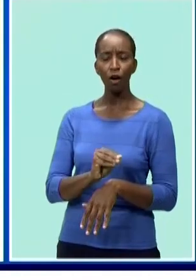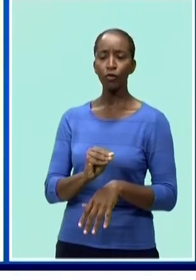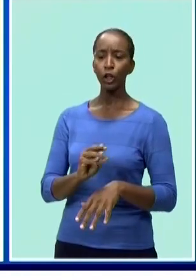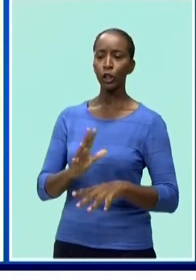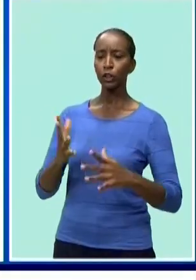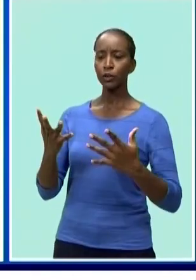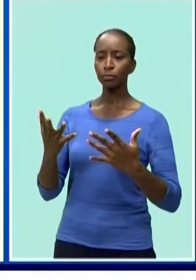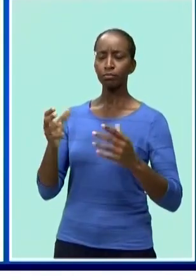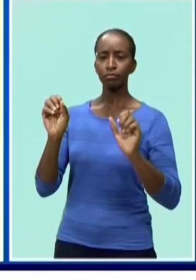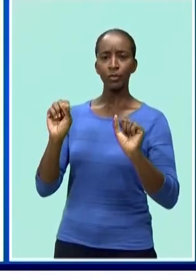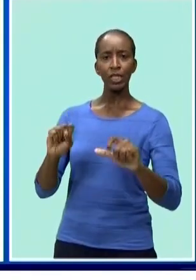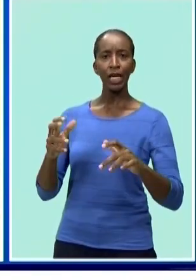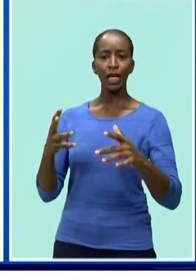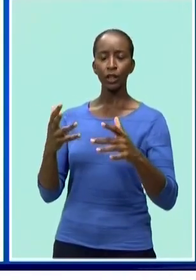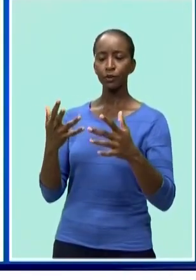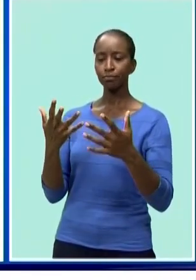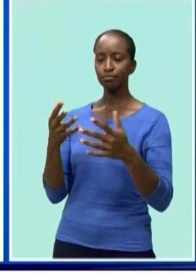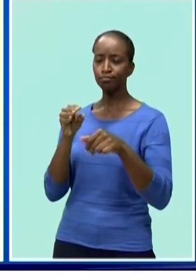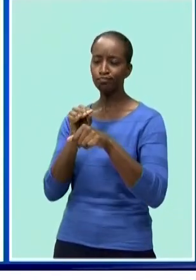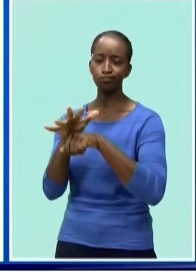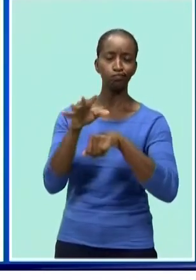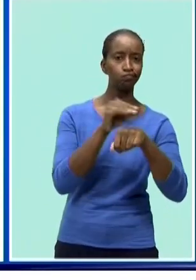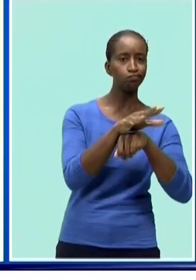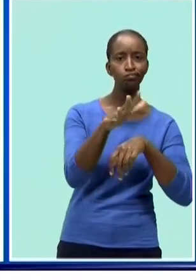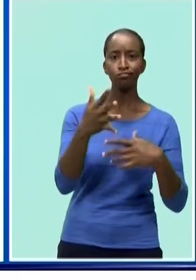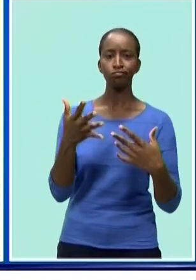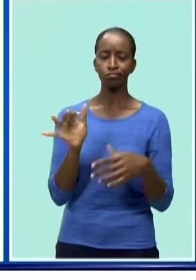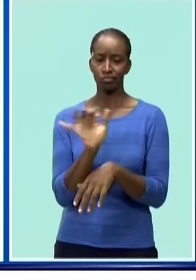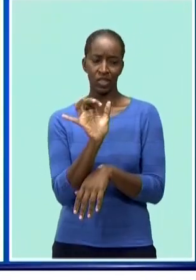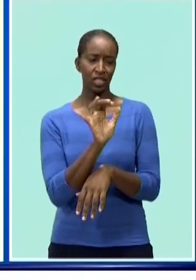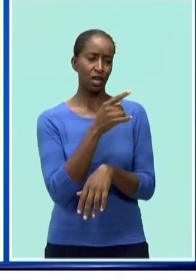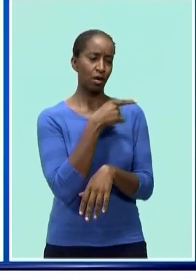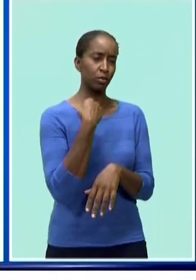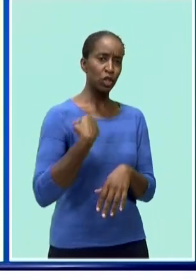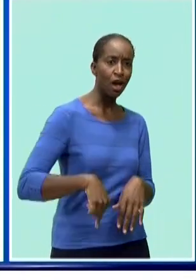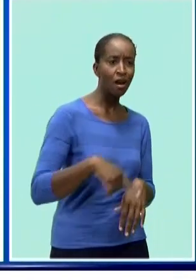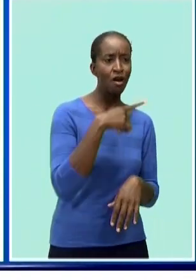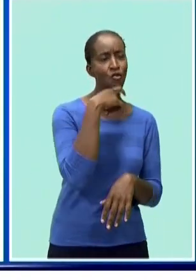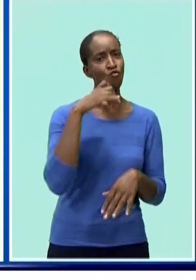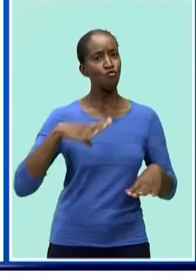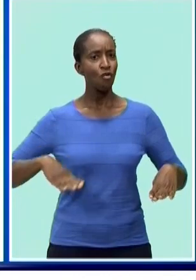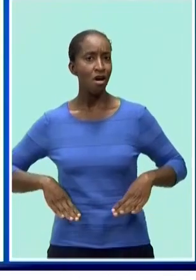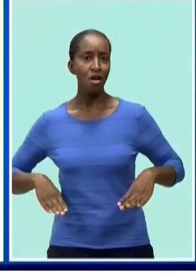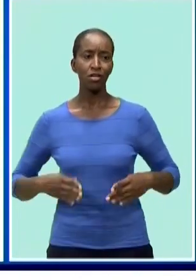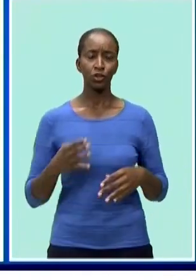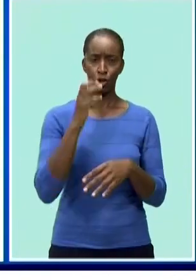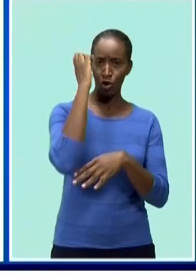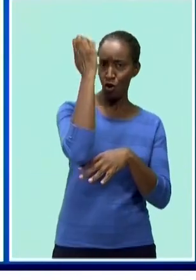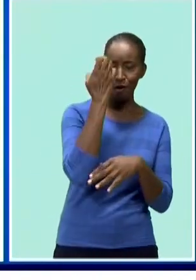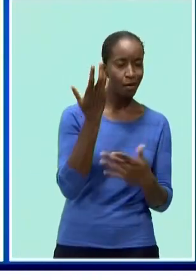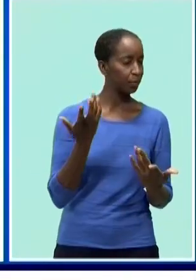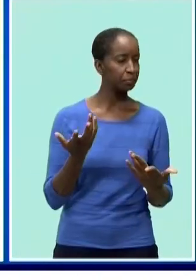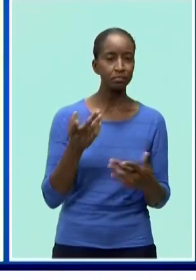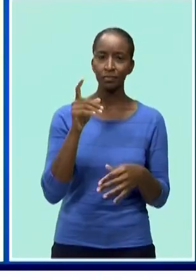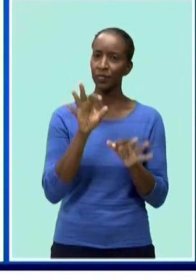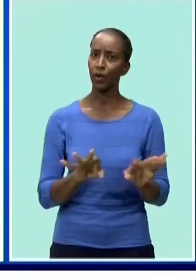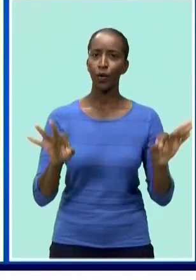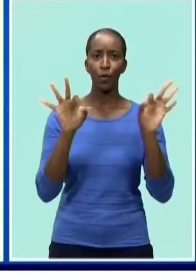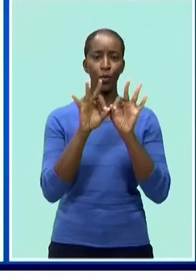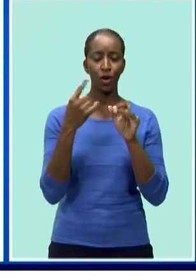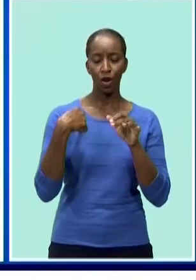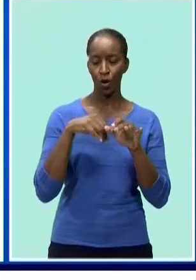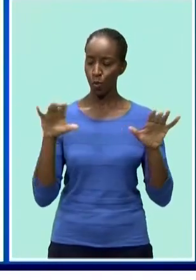China, Russia, Europe, world powers. So the only way we can do that really is to come together and